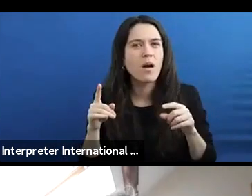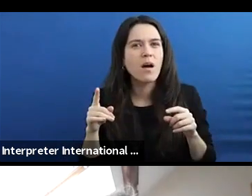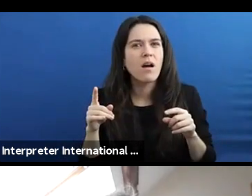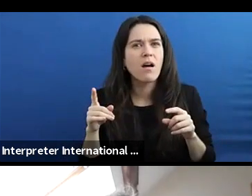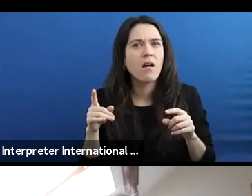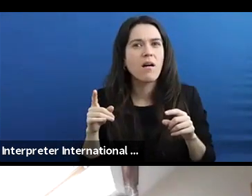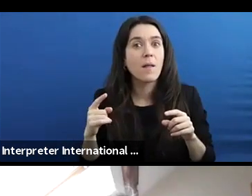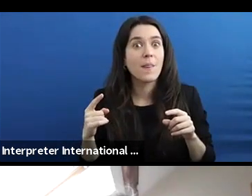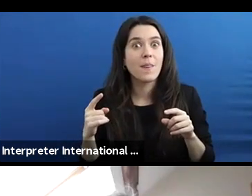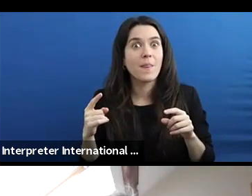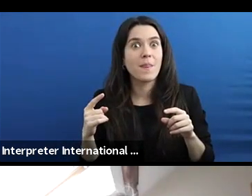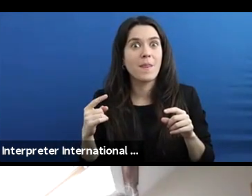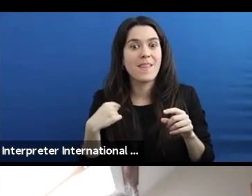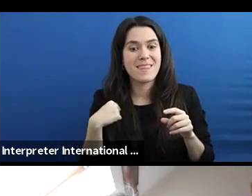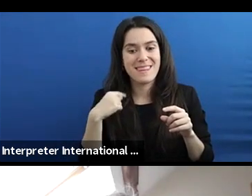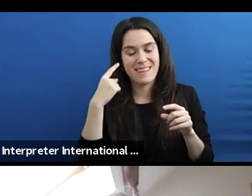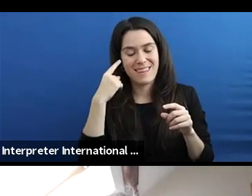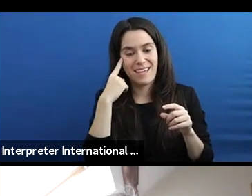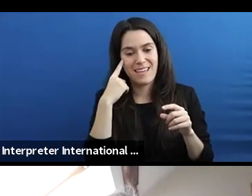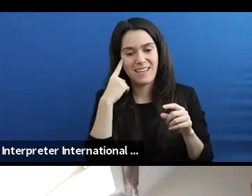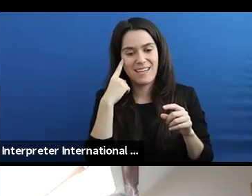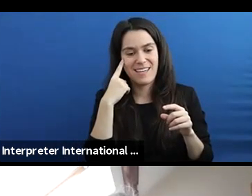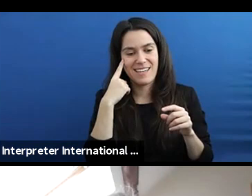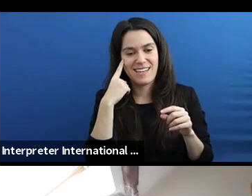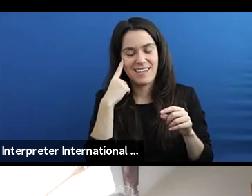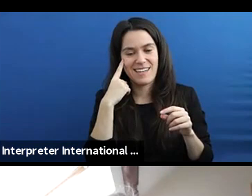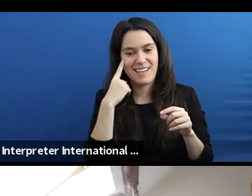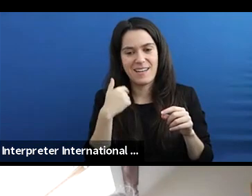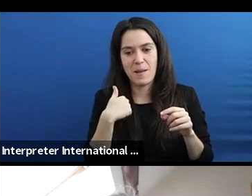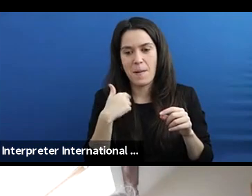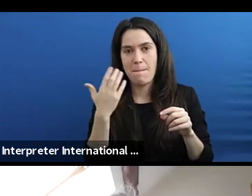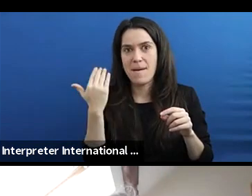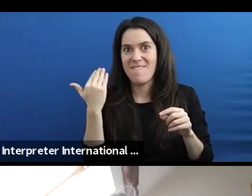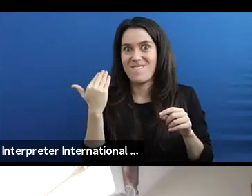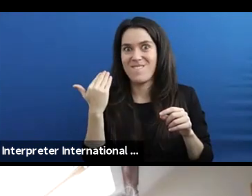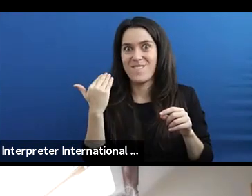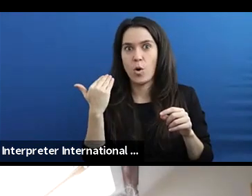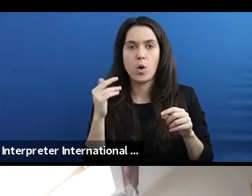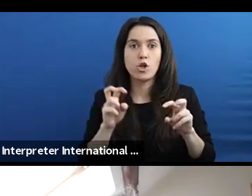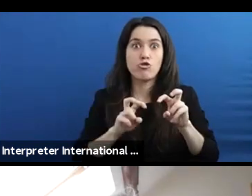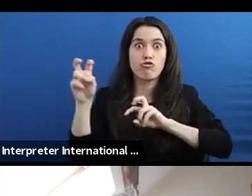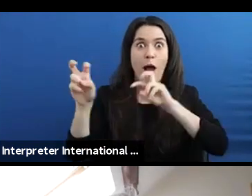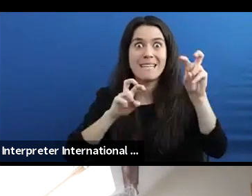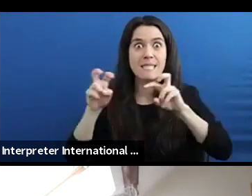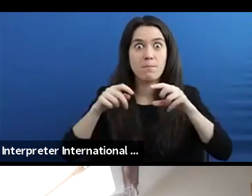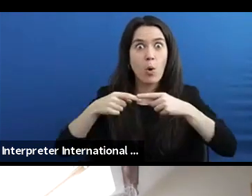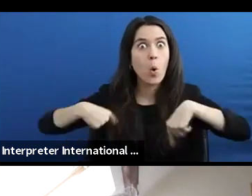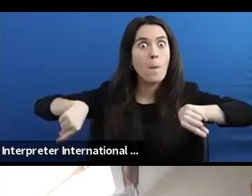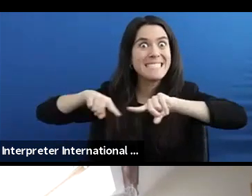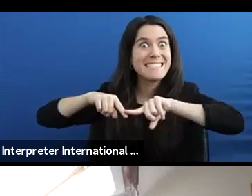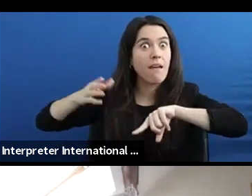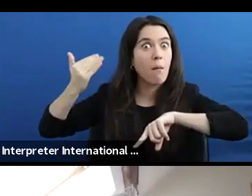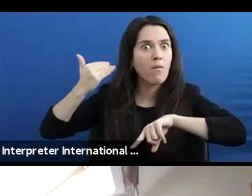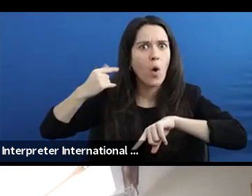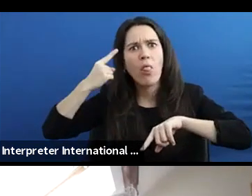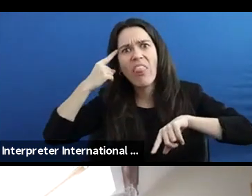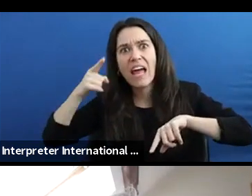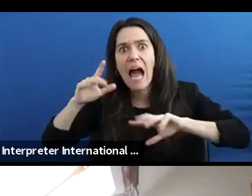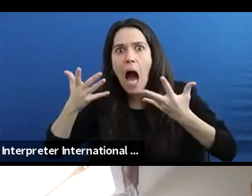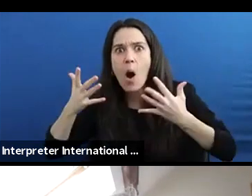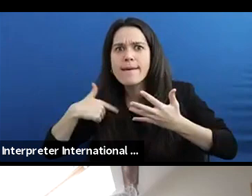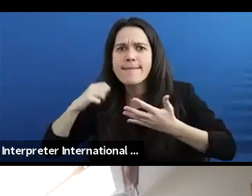my understanding, falls rather under the question of, for example, the Transport Committee, in which we consider how can we ensure